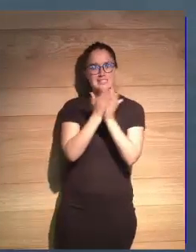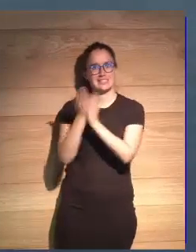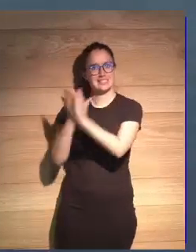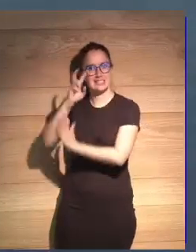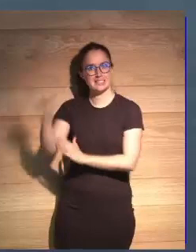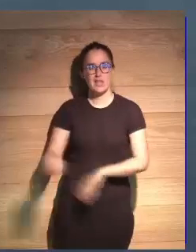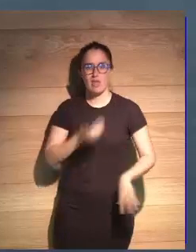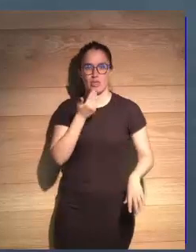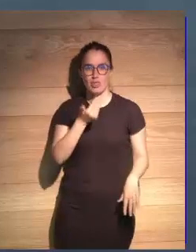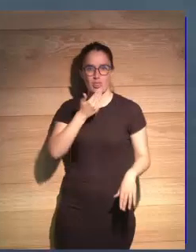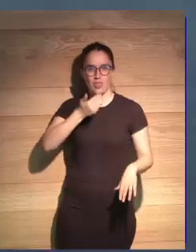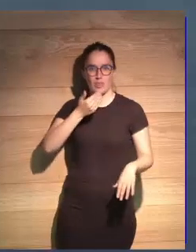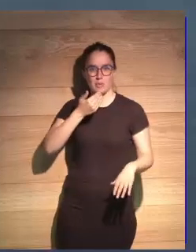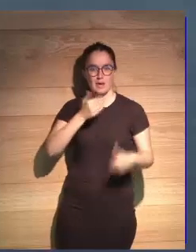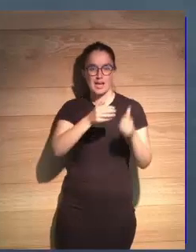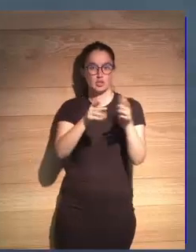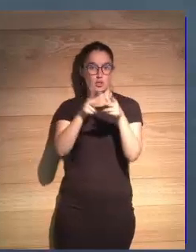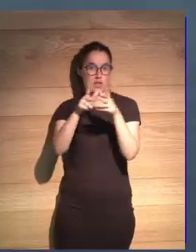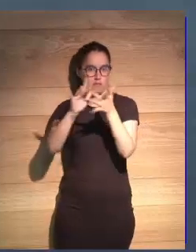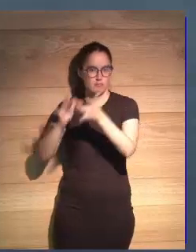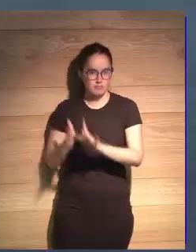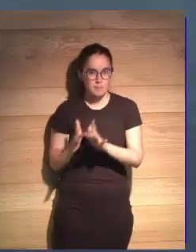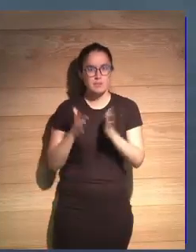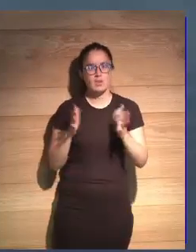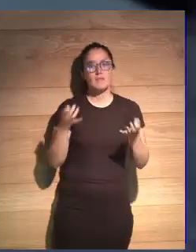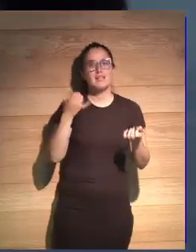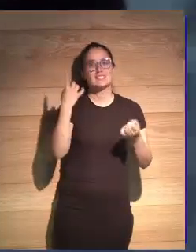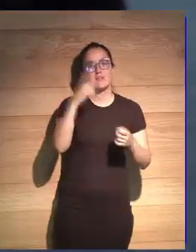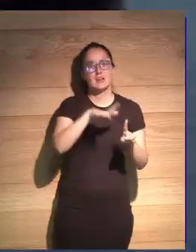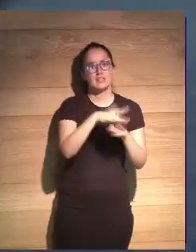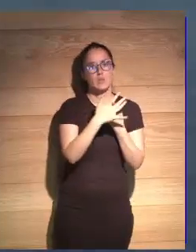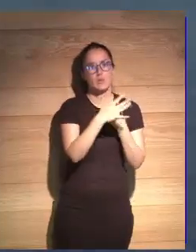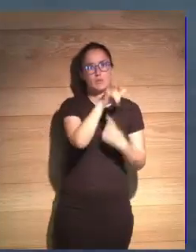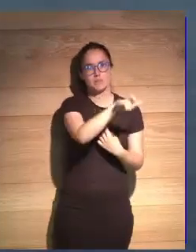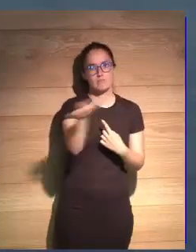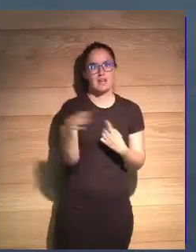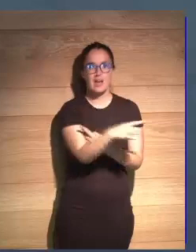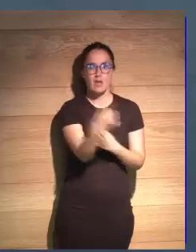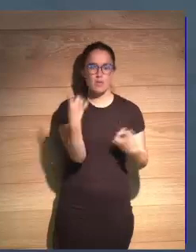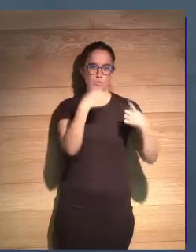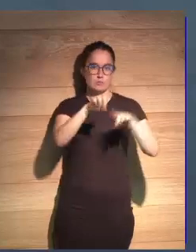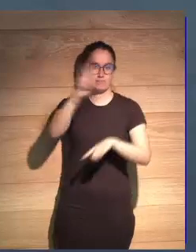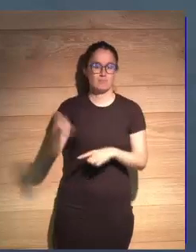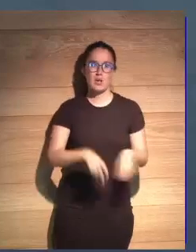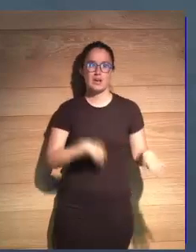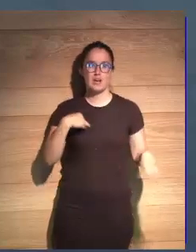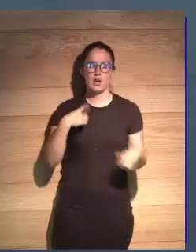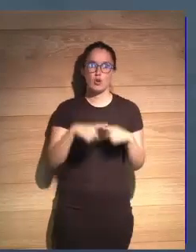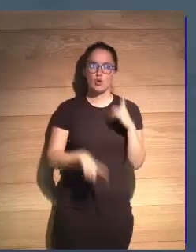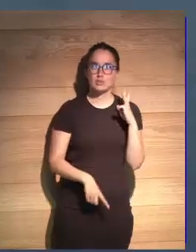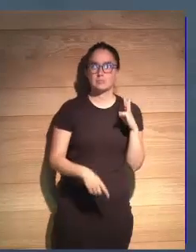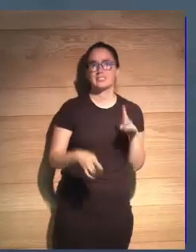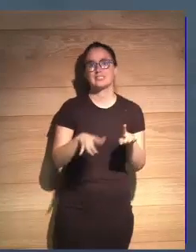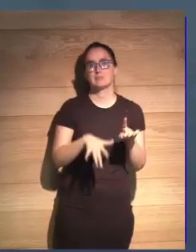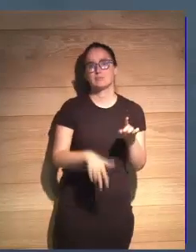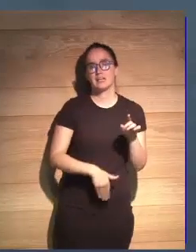also facilitate other leisure options, and in as much as possible that these options are related to